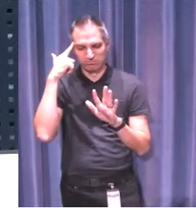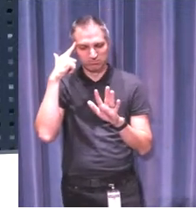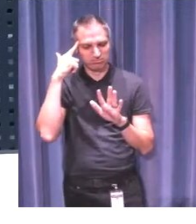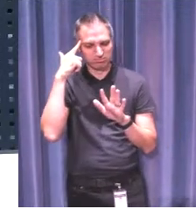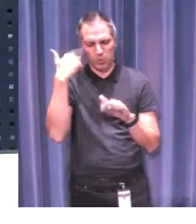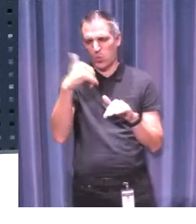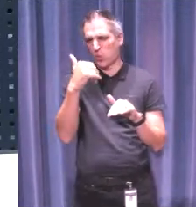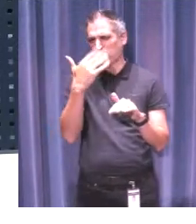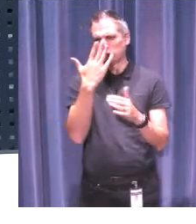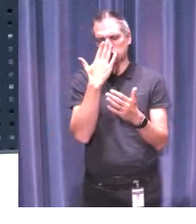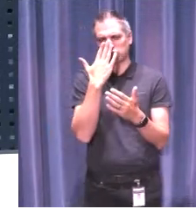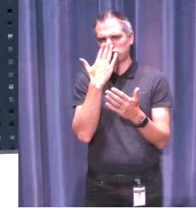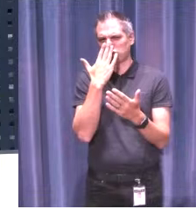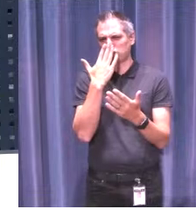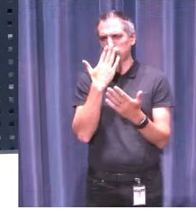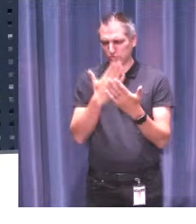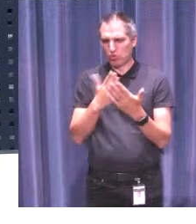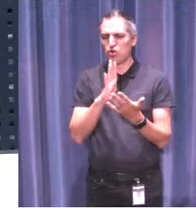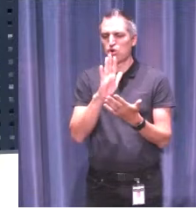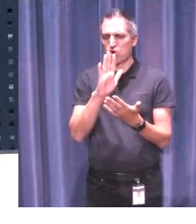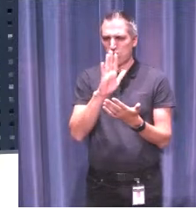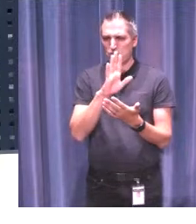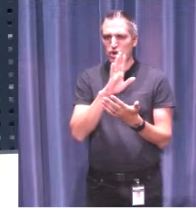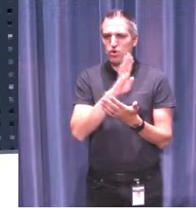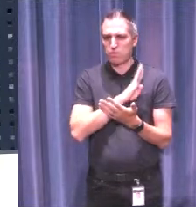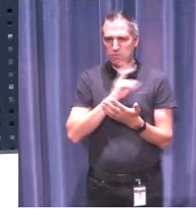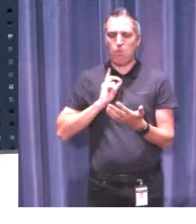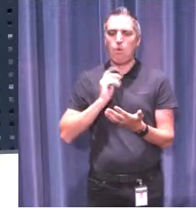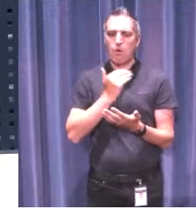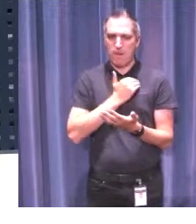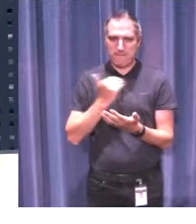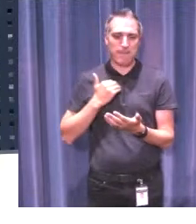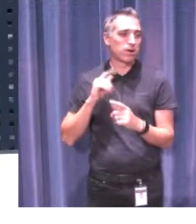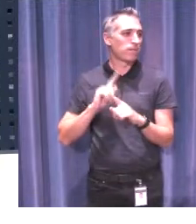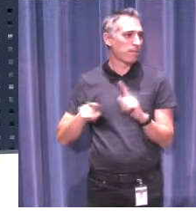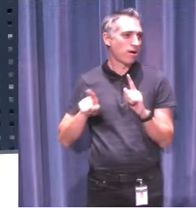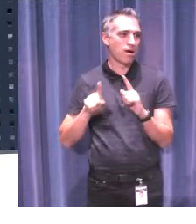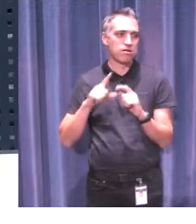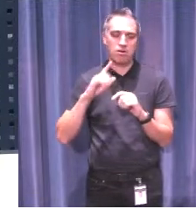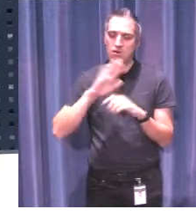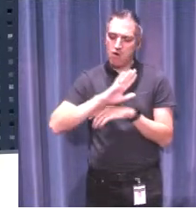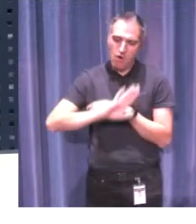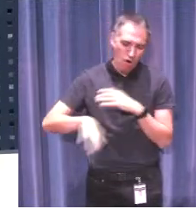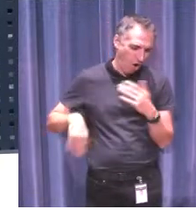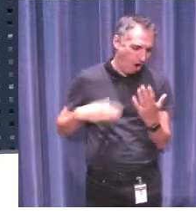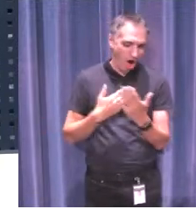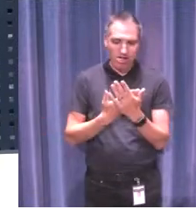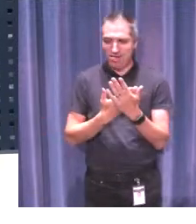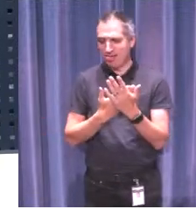fine board member, but what she would, all of the